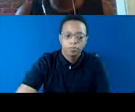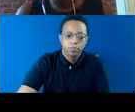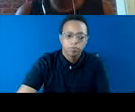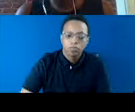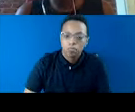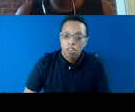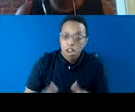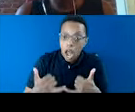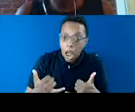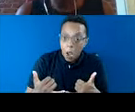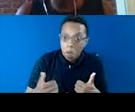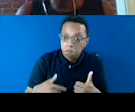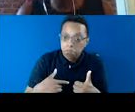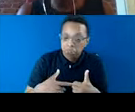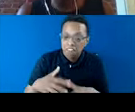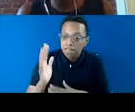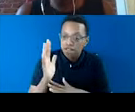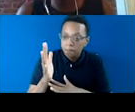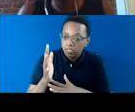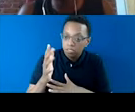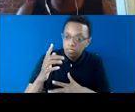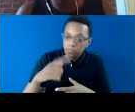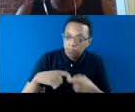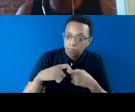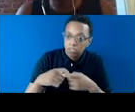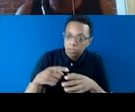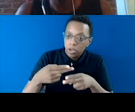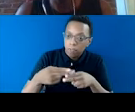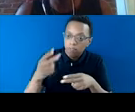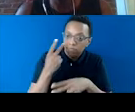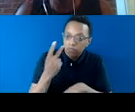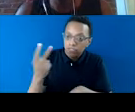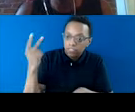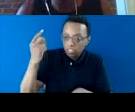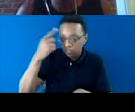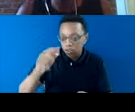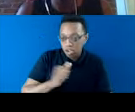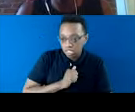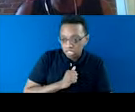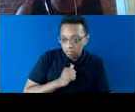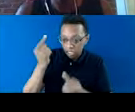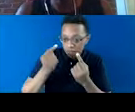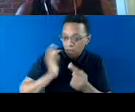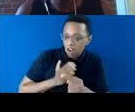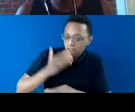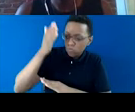5 minutes just doing a brief reflection for ourselves, thinking about our future,